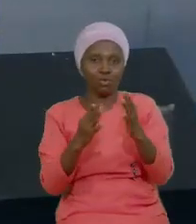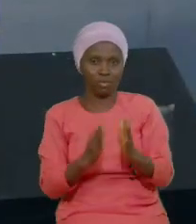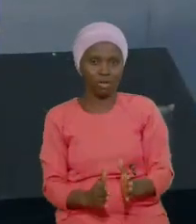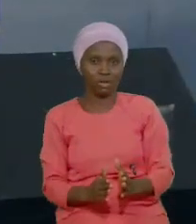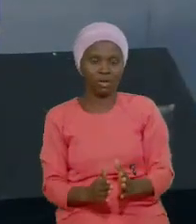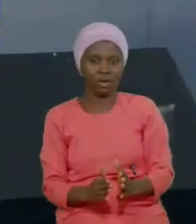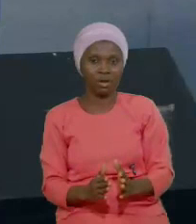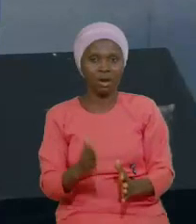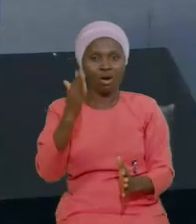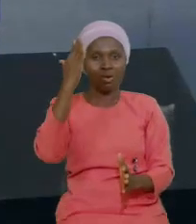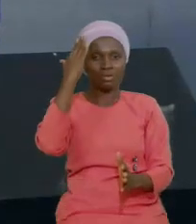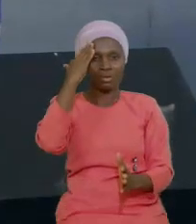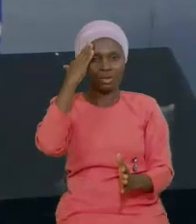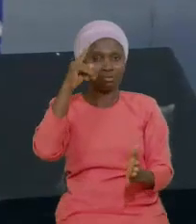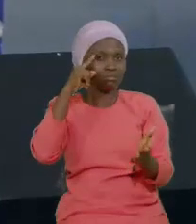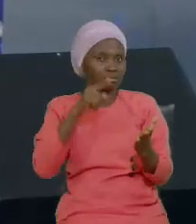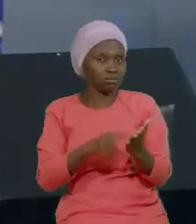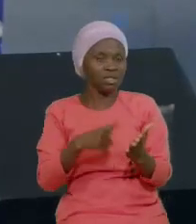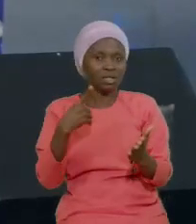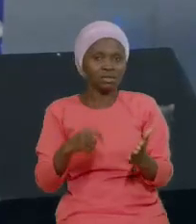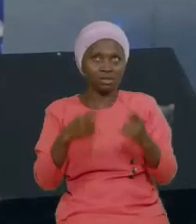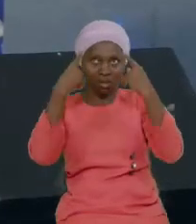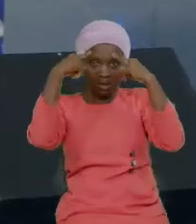Observe the achievers and overcomers.